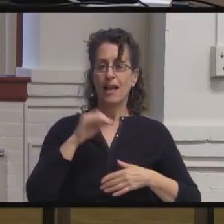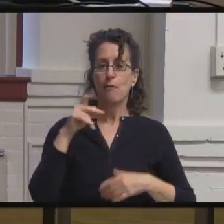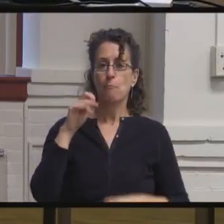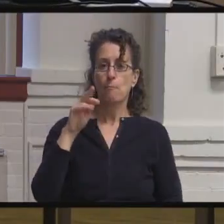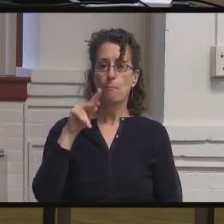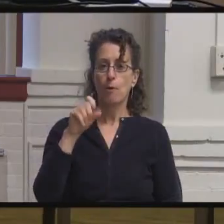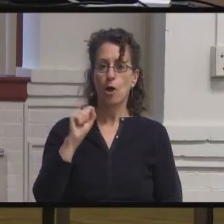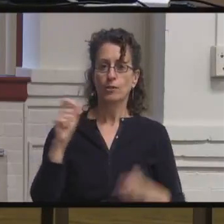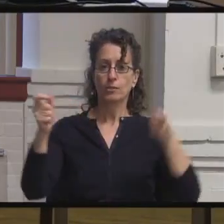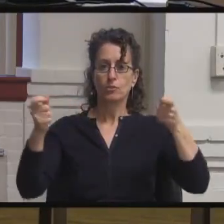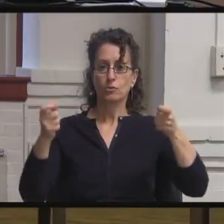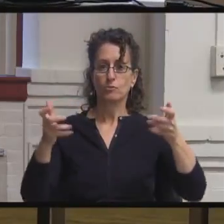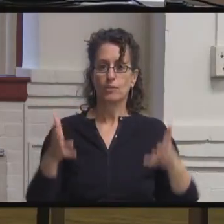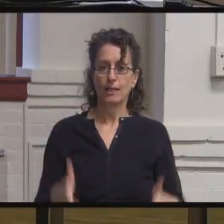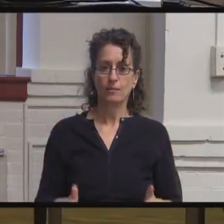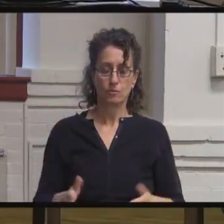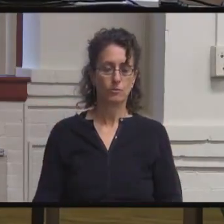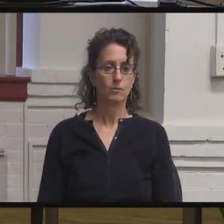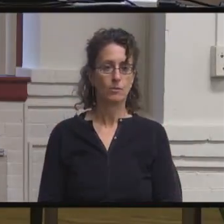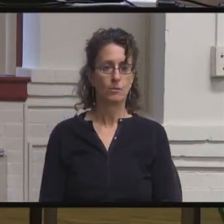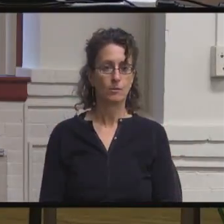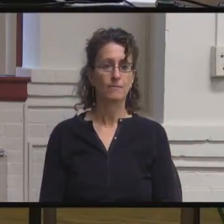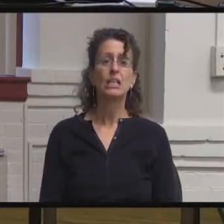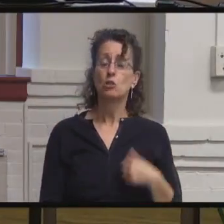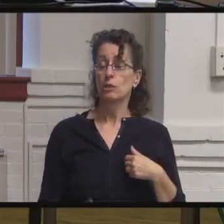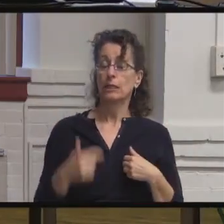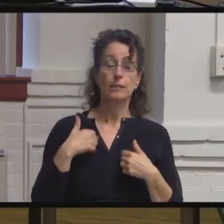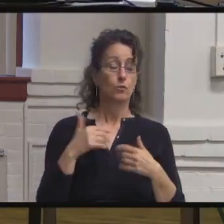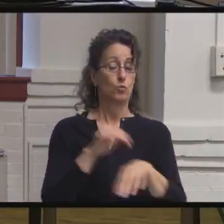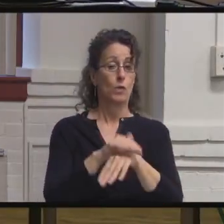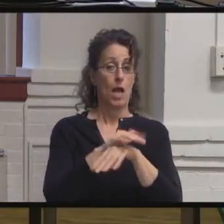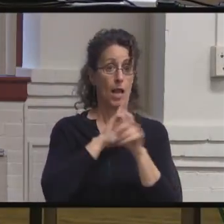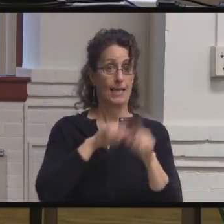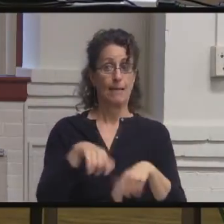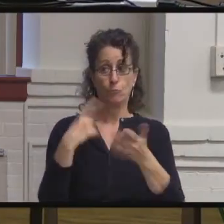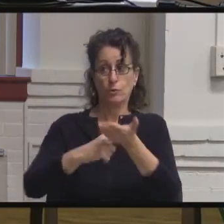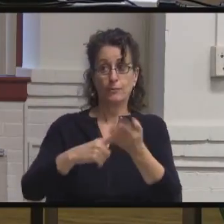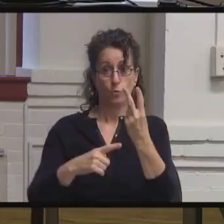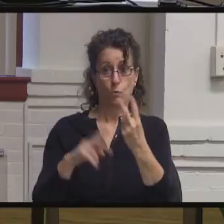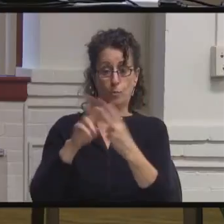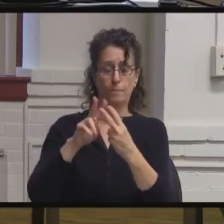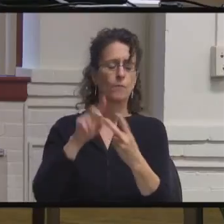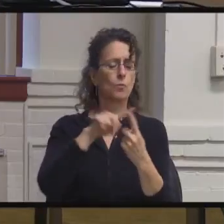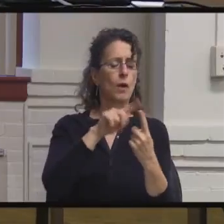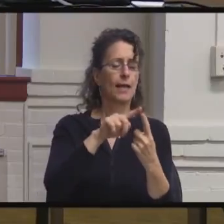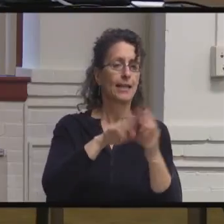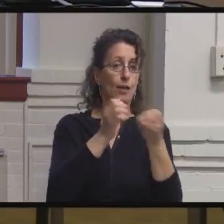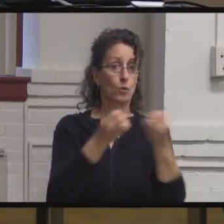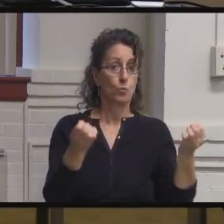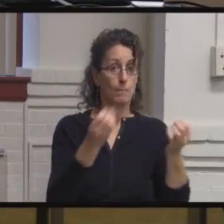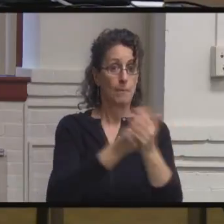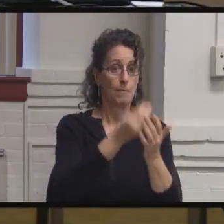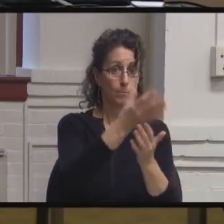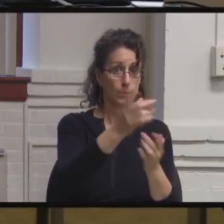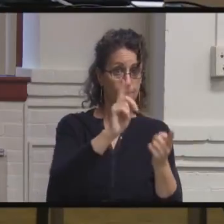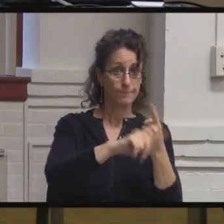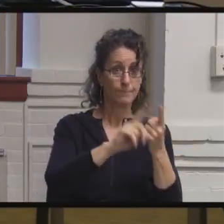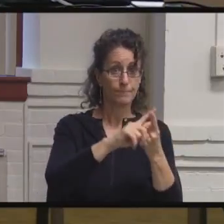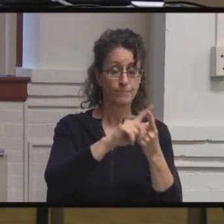to kind of a two-part question. One, to purchase the equipment, but to purchase the